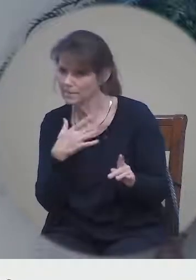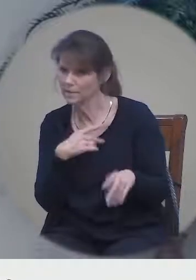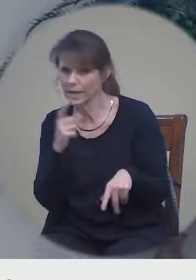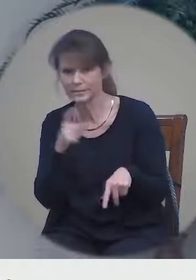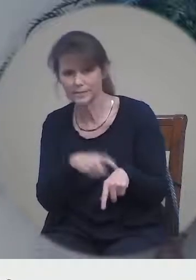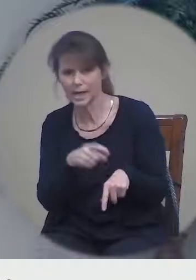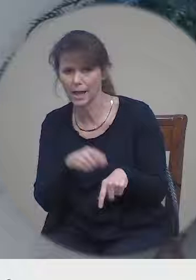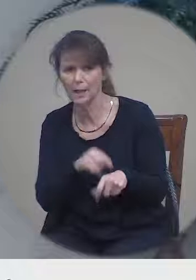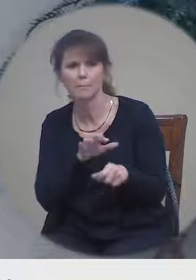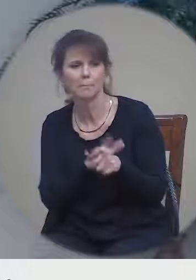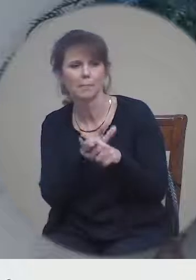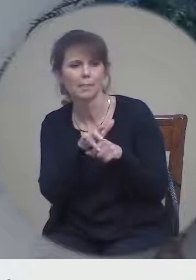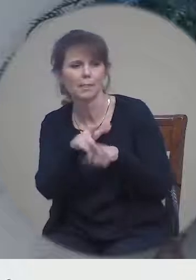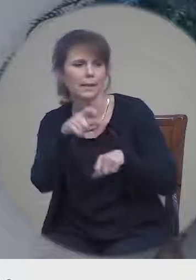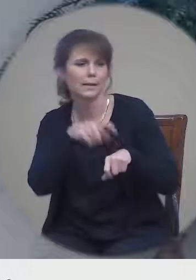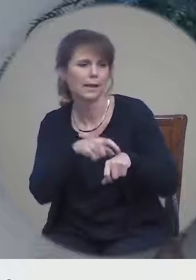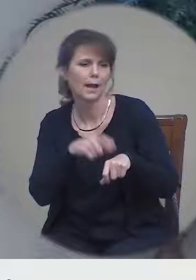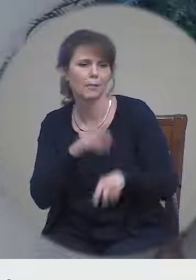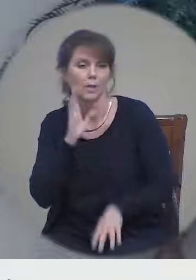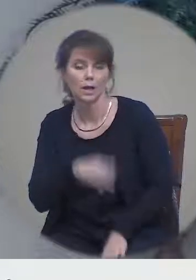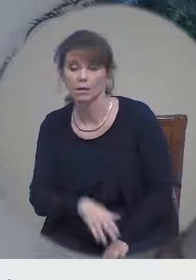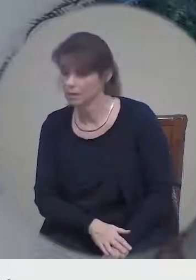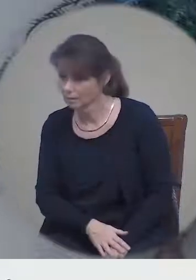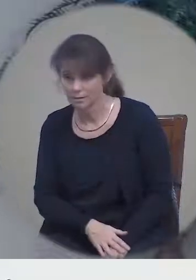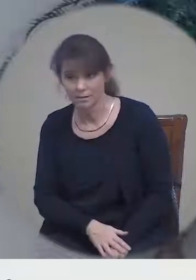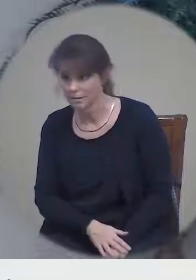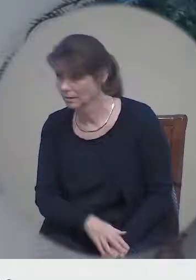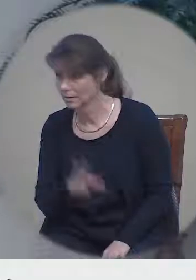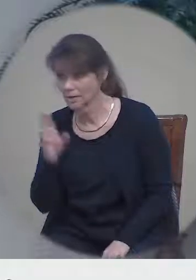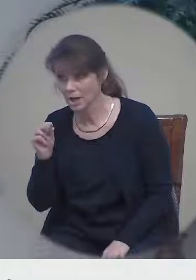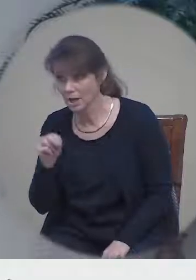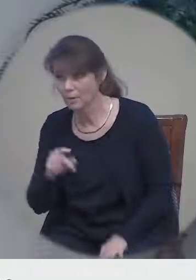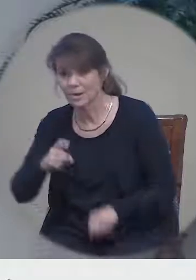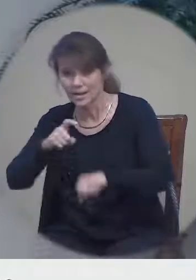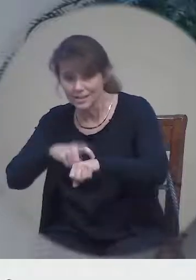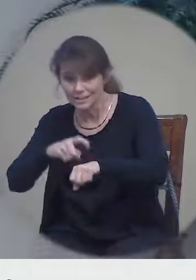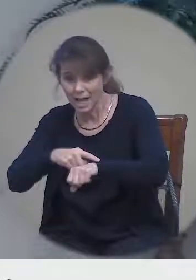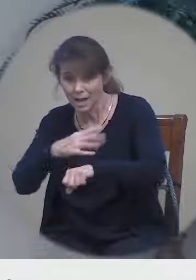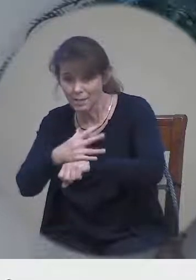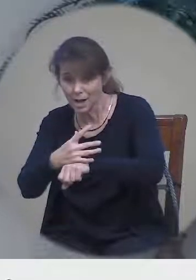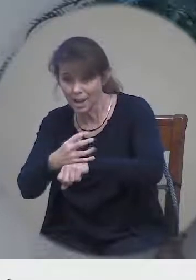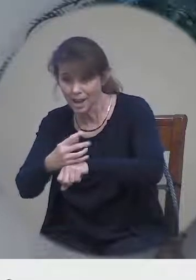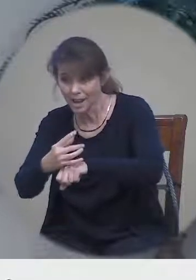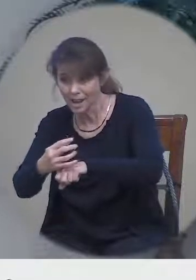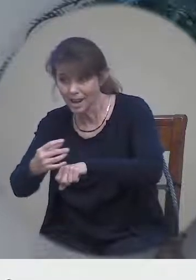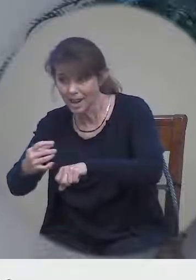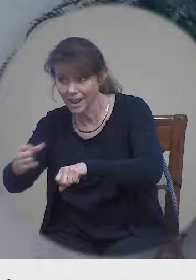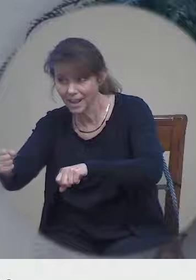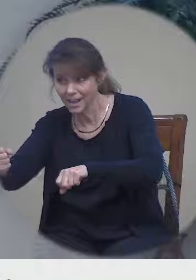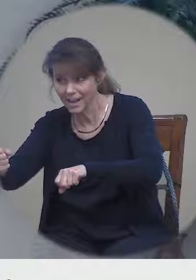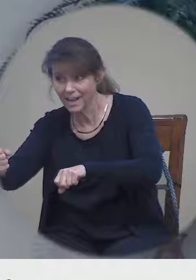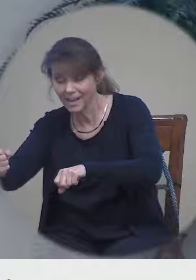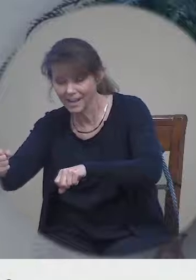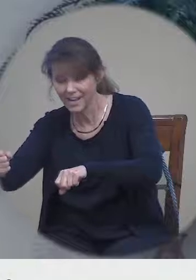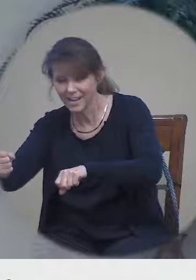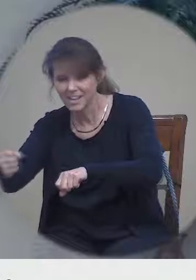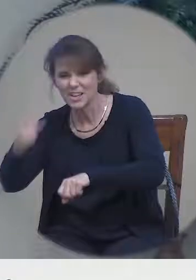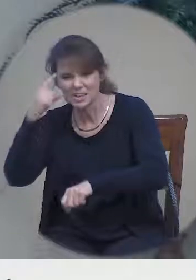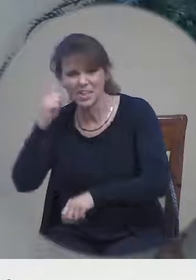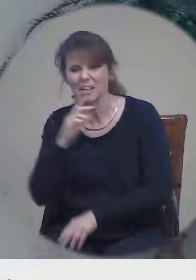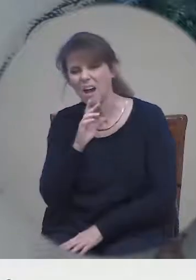about that? That time's running out for you? Did you ever think about that? I'll correct that tomorrow.